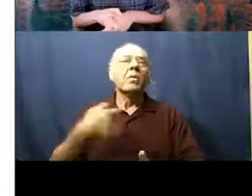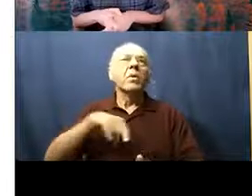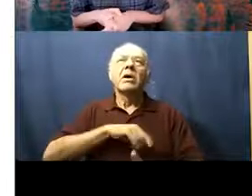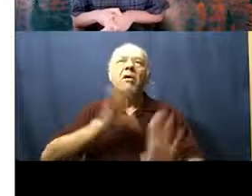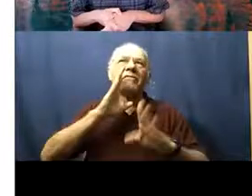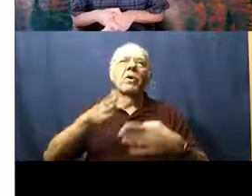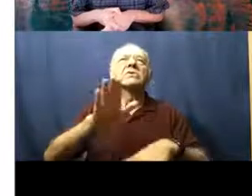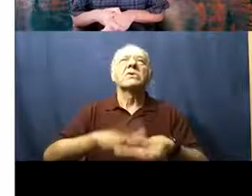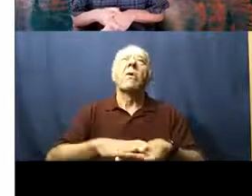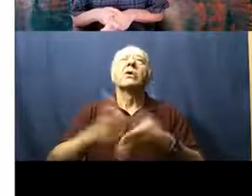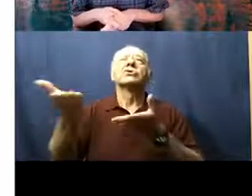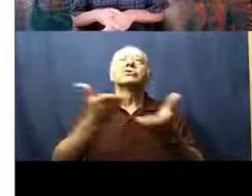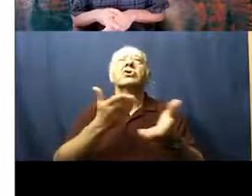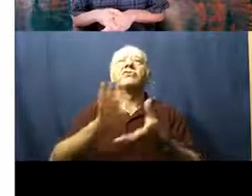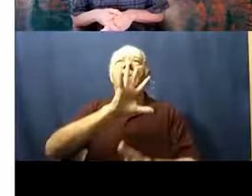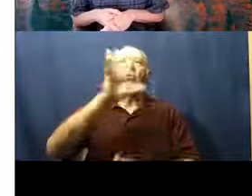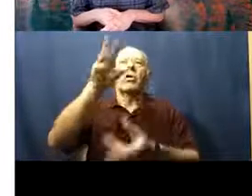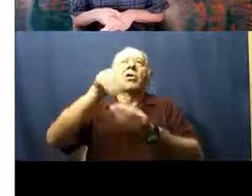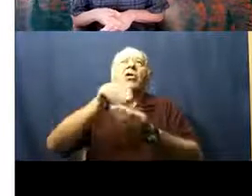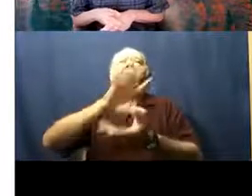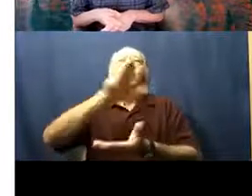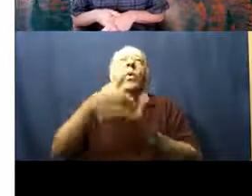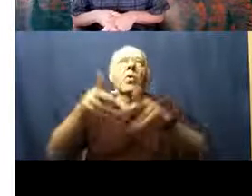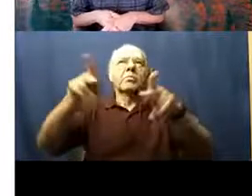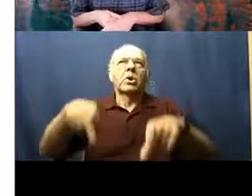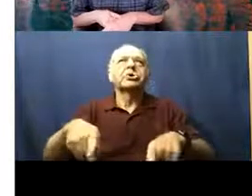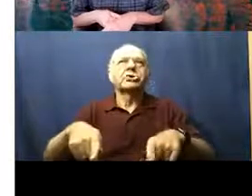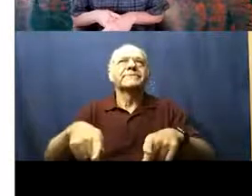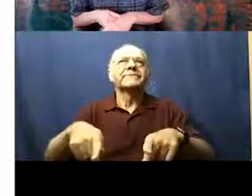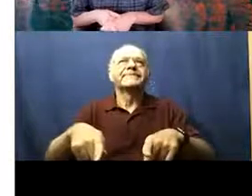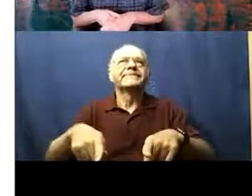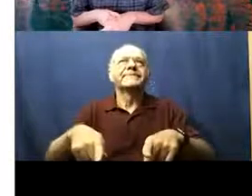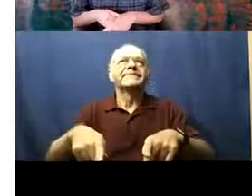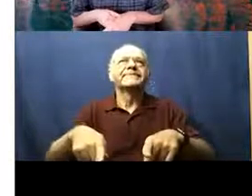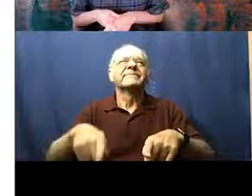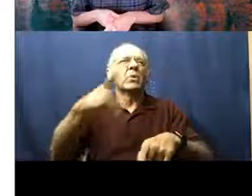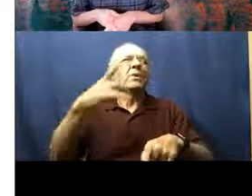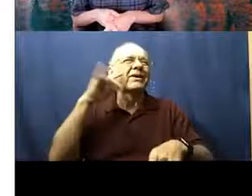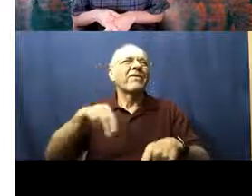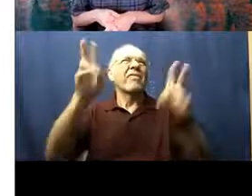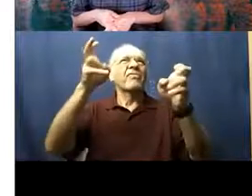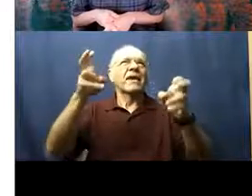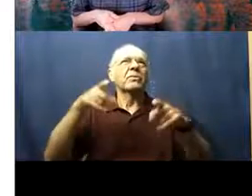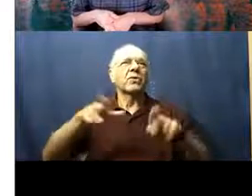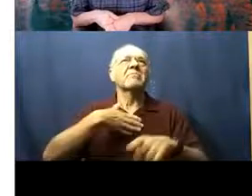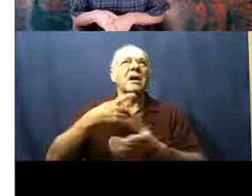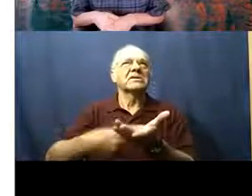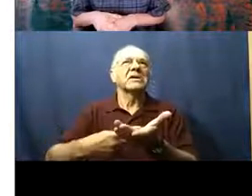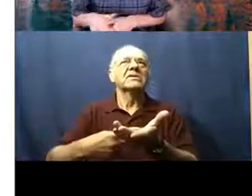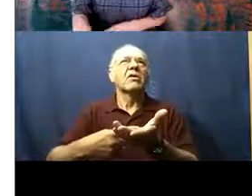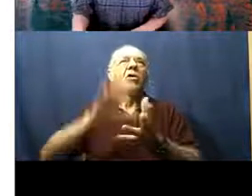on serving the whole person. And you'll hear that theme, I think, throughout this discussion, the best way